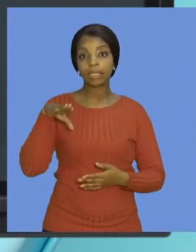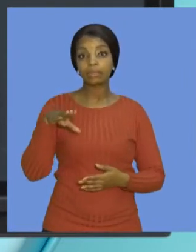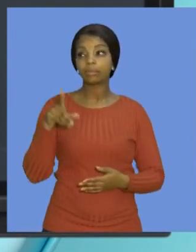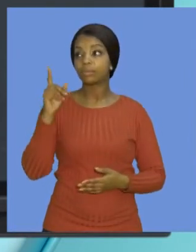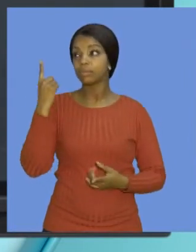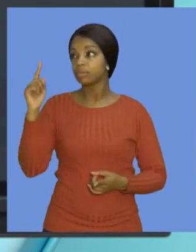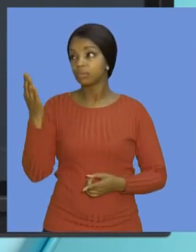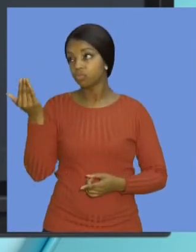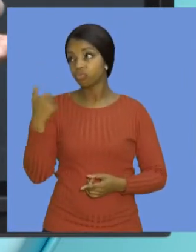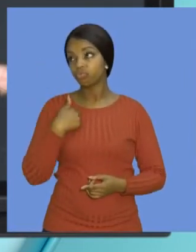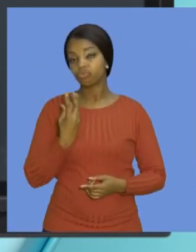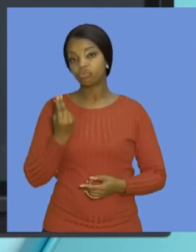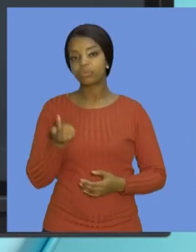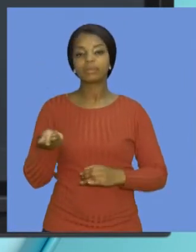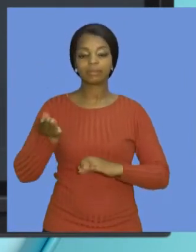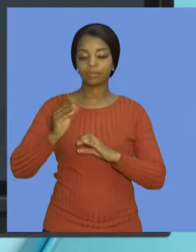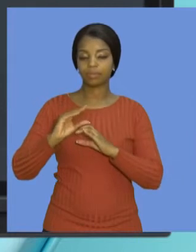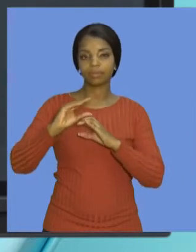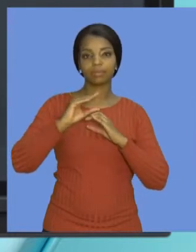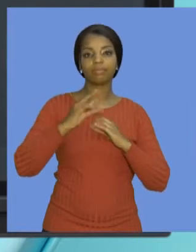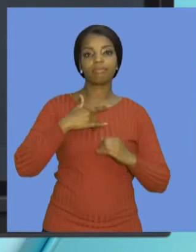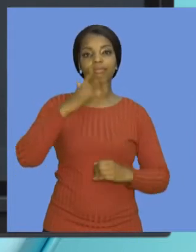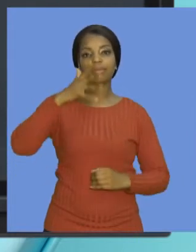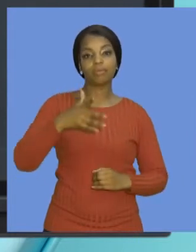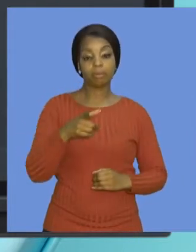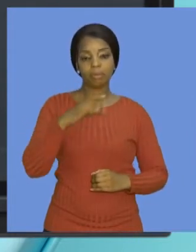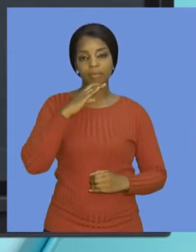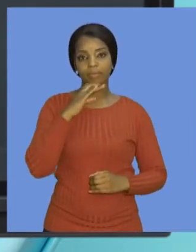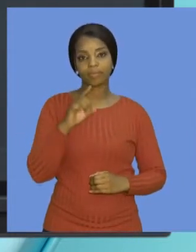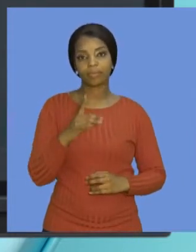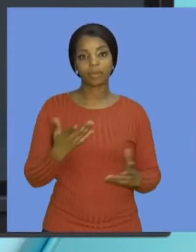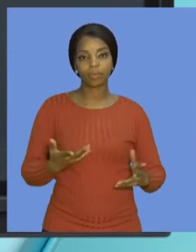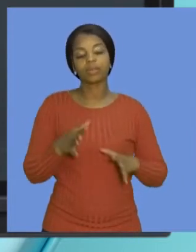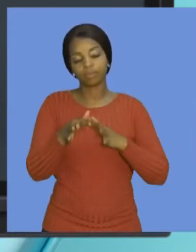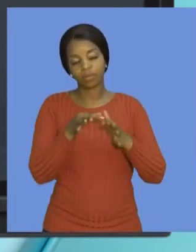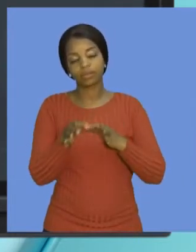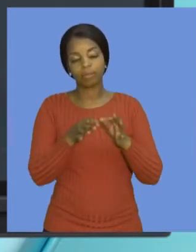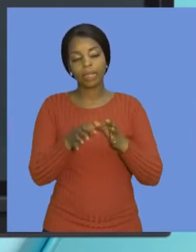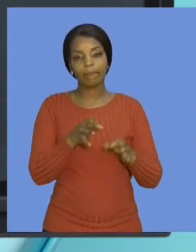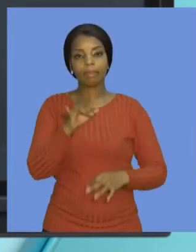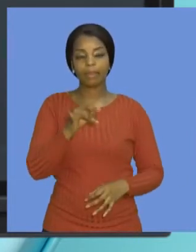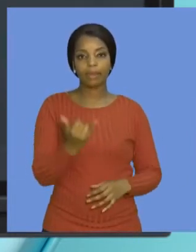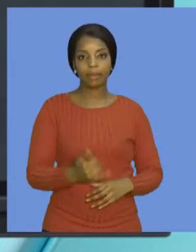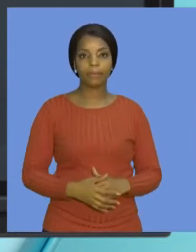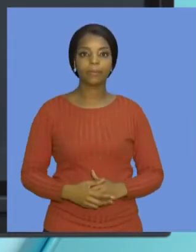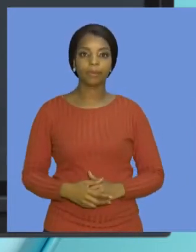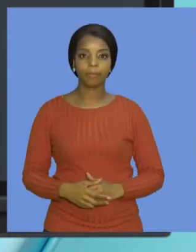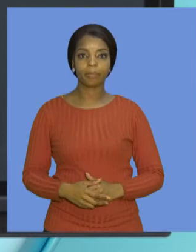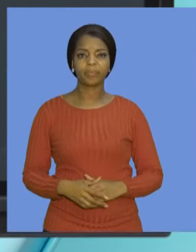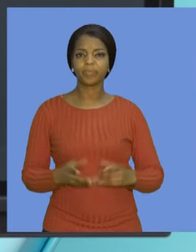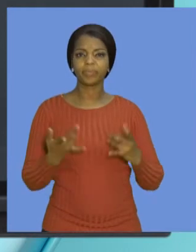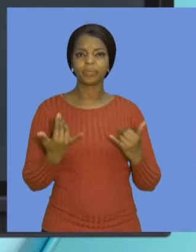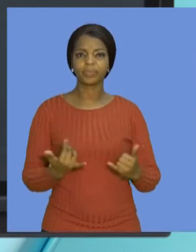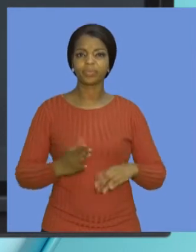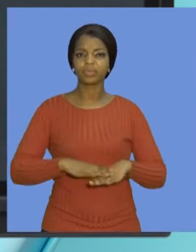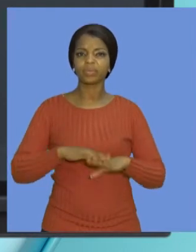you a simple interest of 12%, what does that mean as well? So that's what we've been looking at so far. Now let's go down and